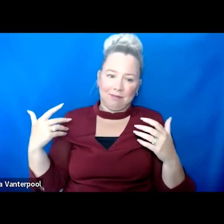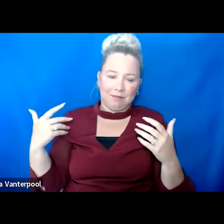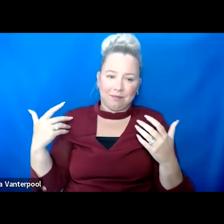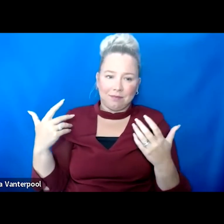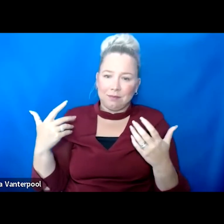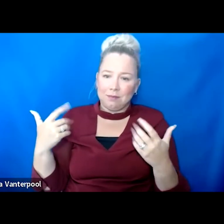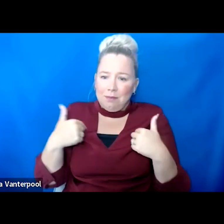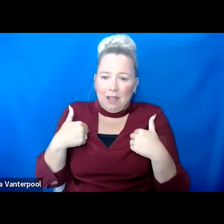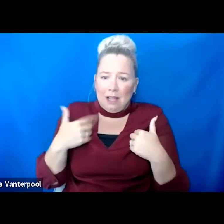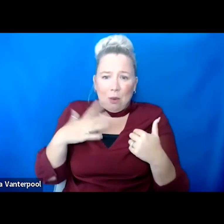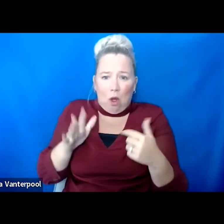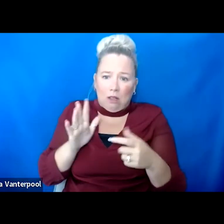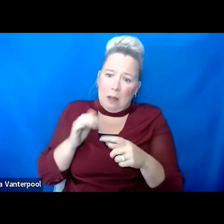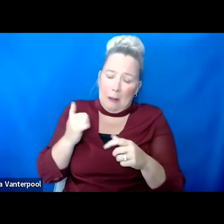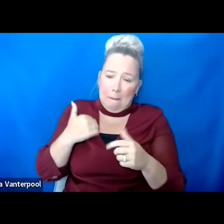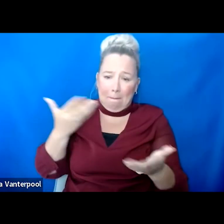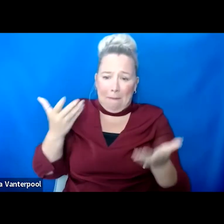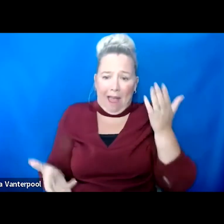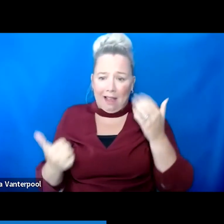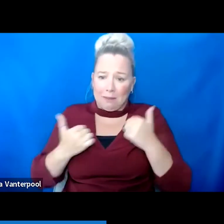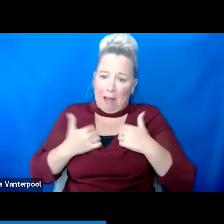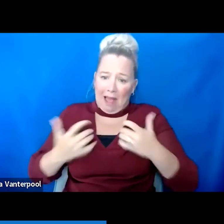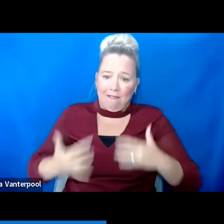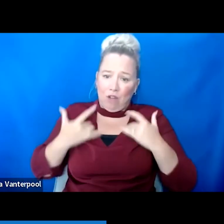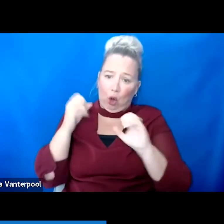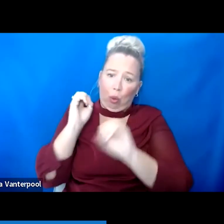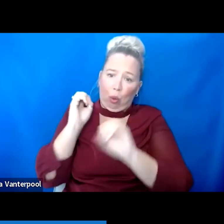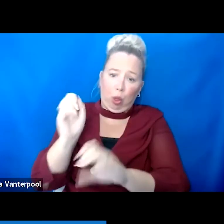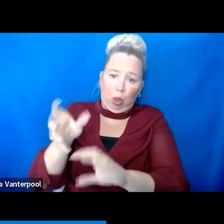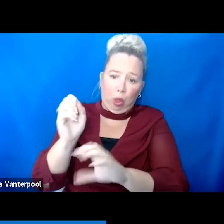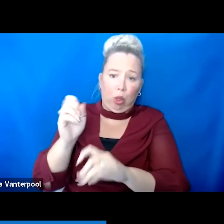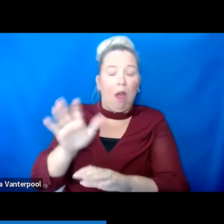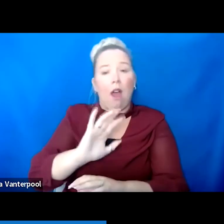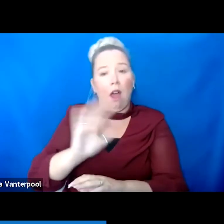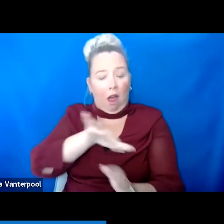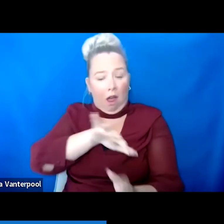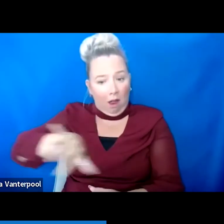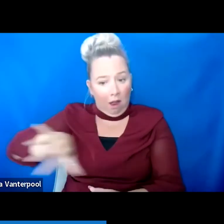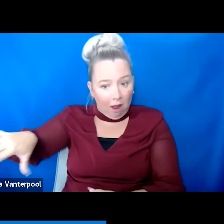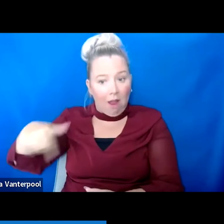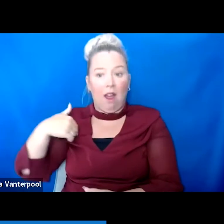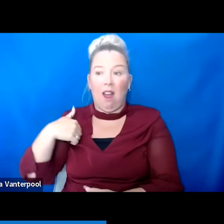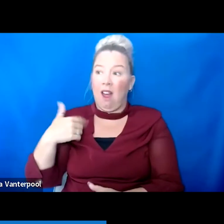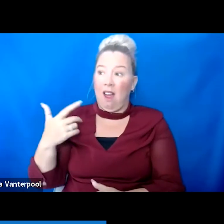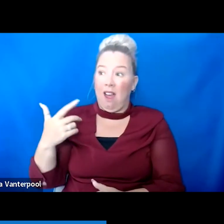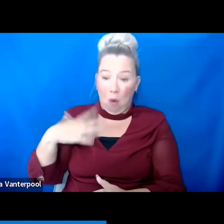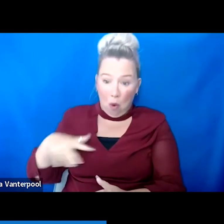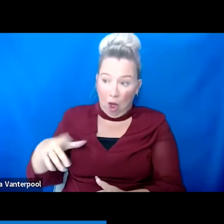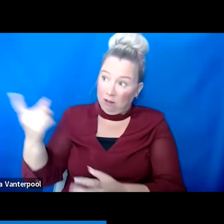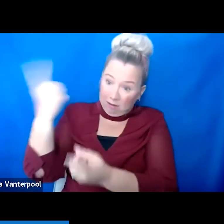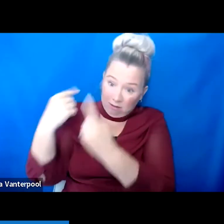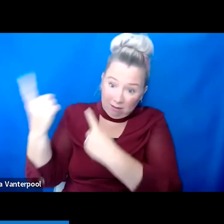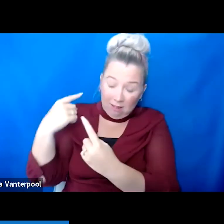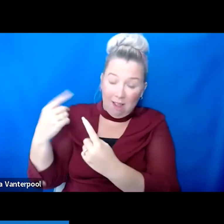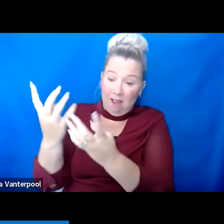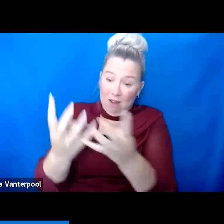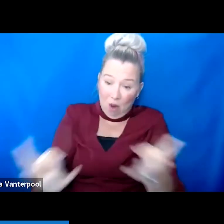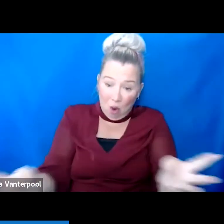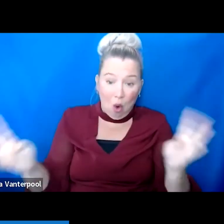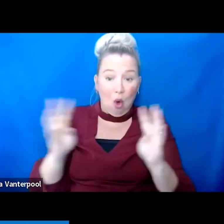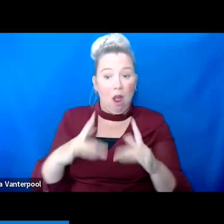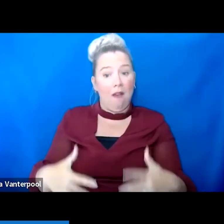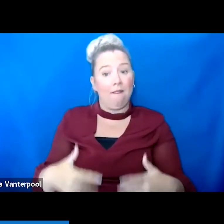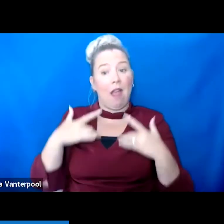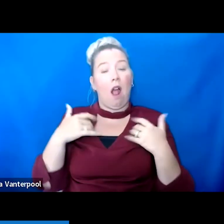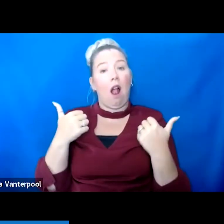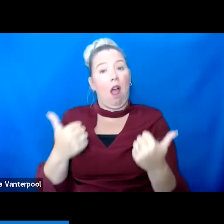push. We wanted it to be really everybody, so our partners from health visiting, public health and children's centres all feeling